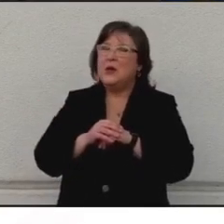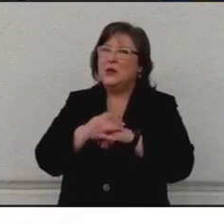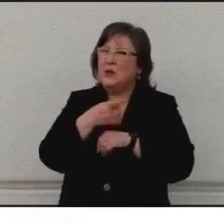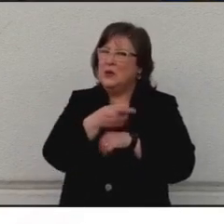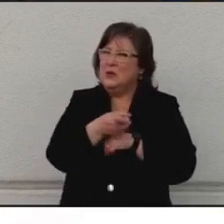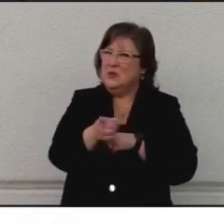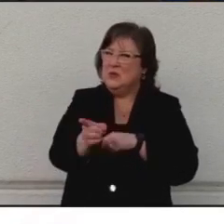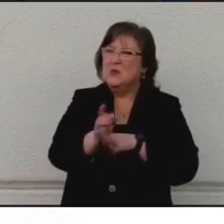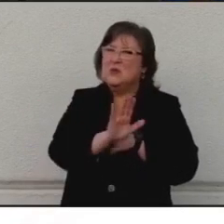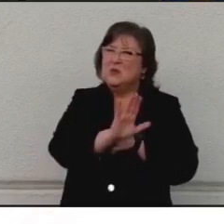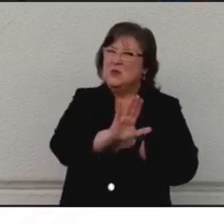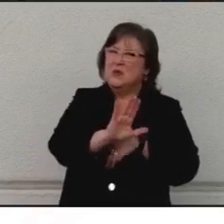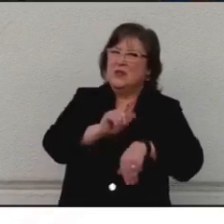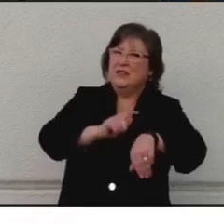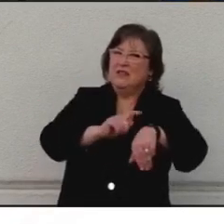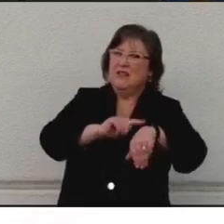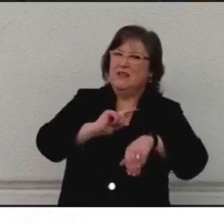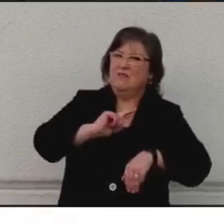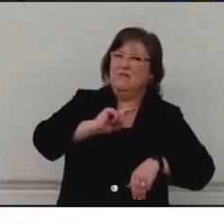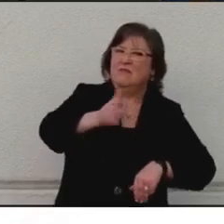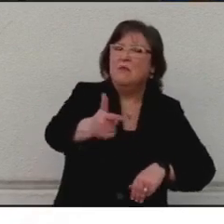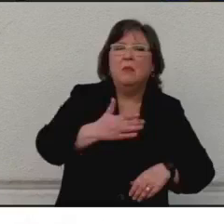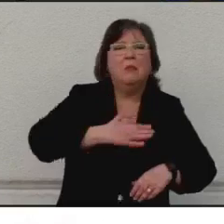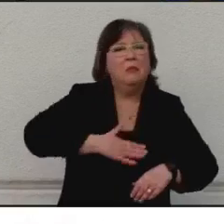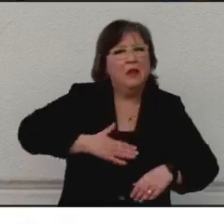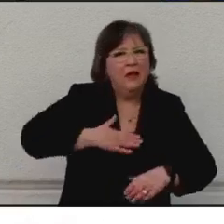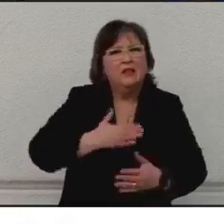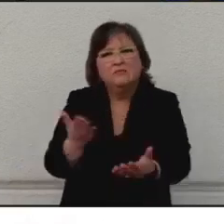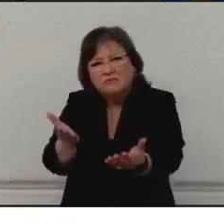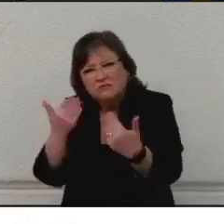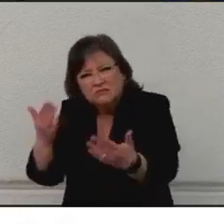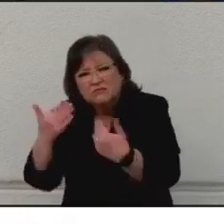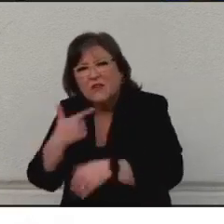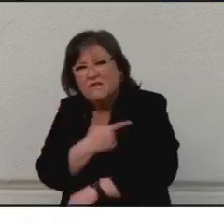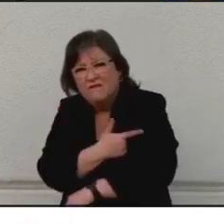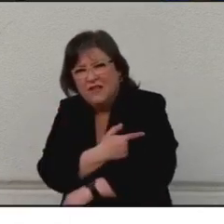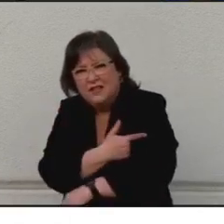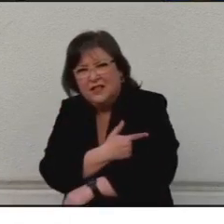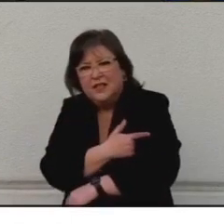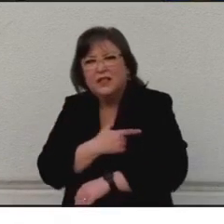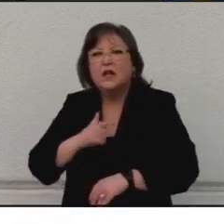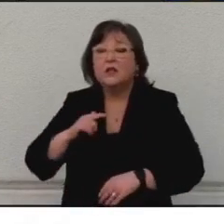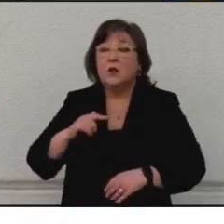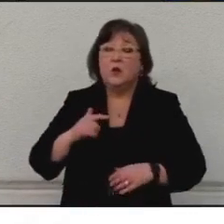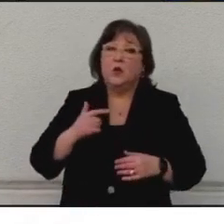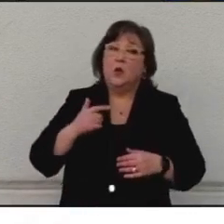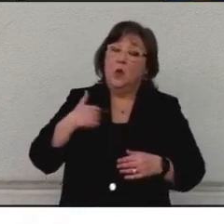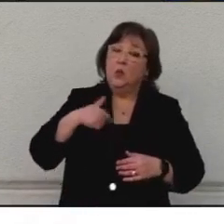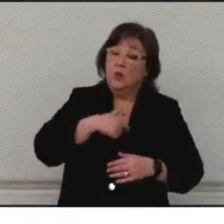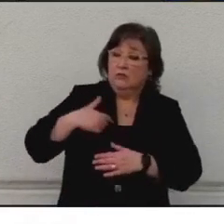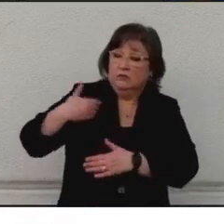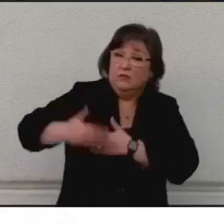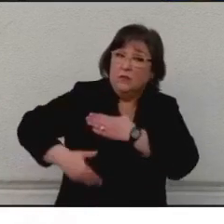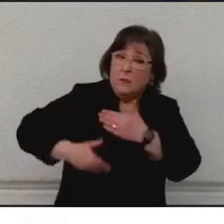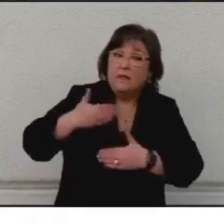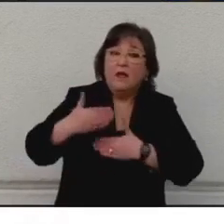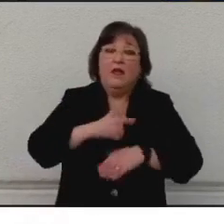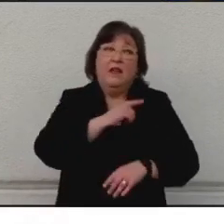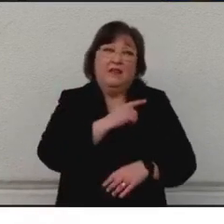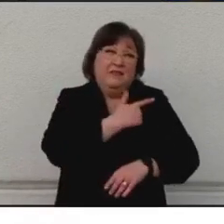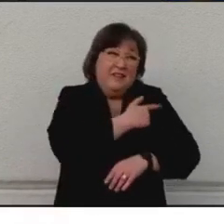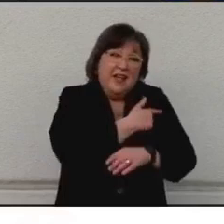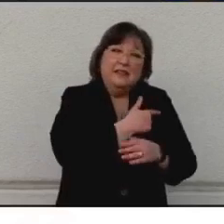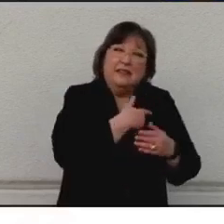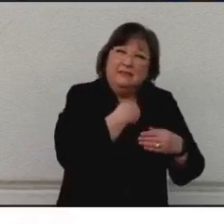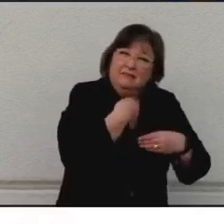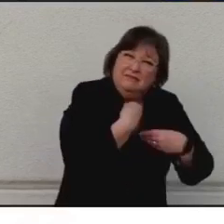get vaccinated. We've made great progress. We want to continue to make great progress. And in the meantime, we